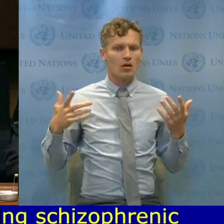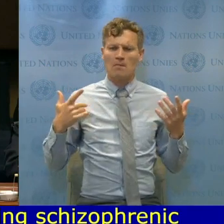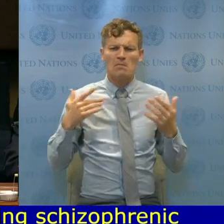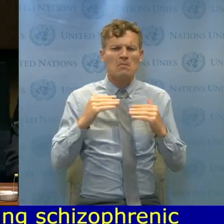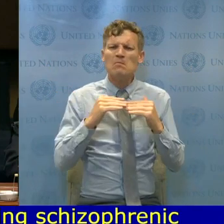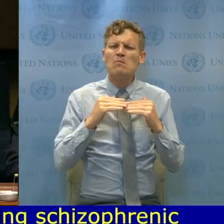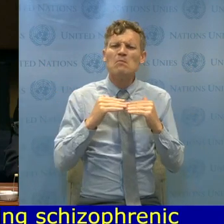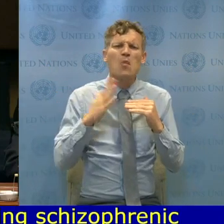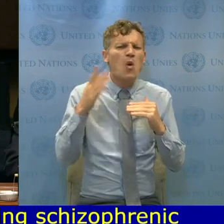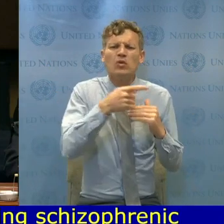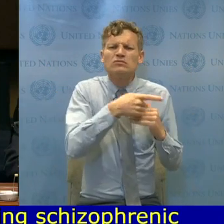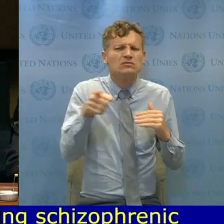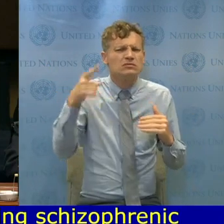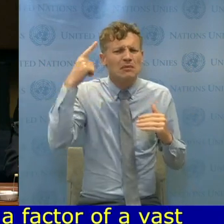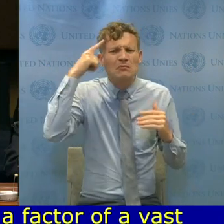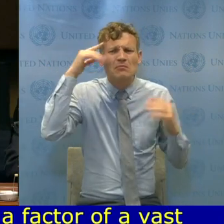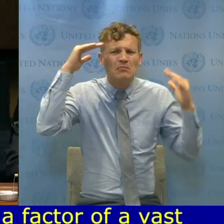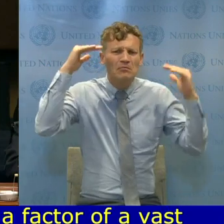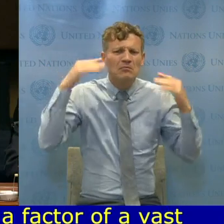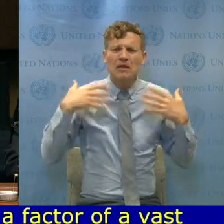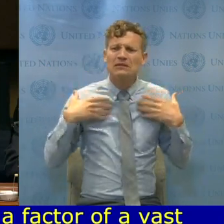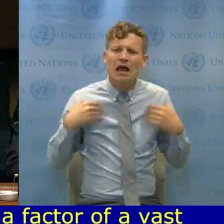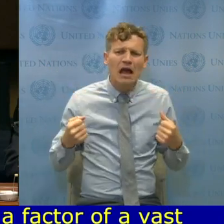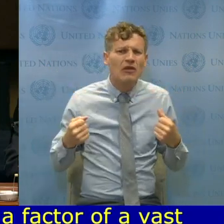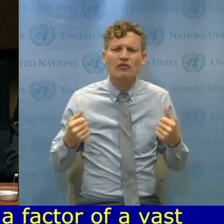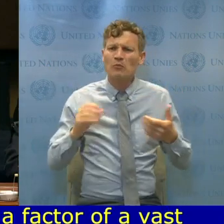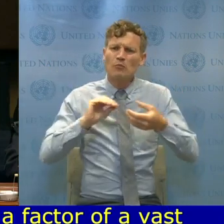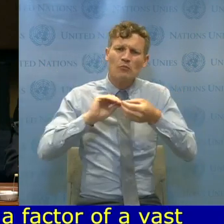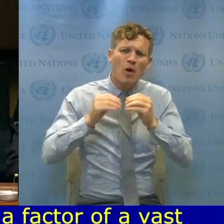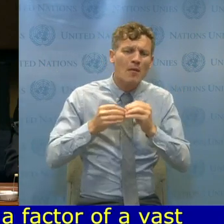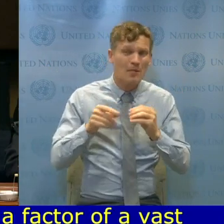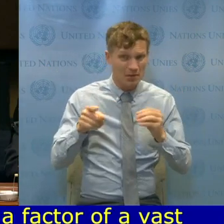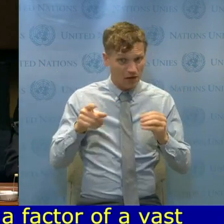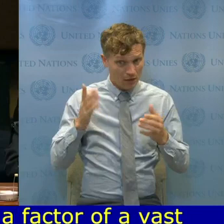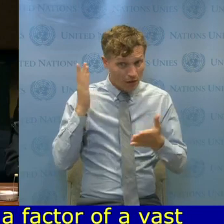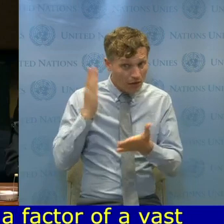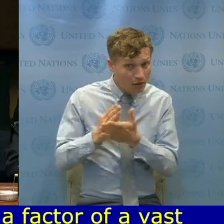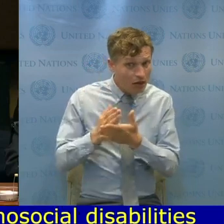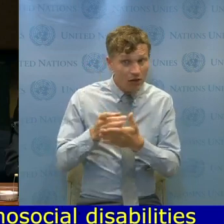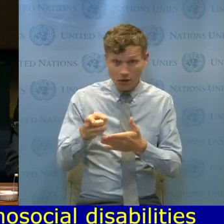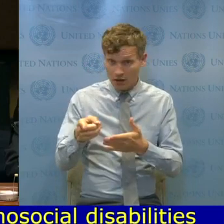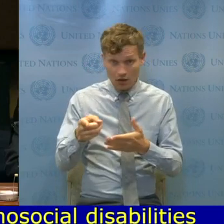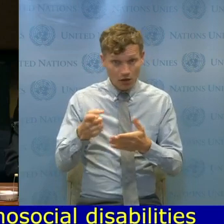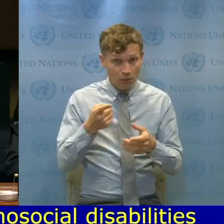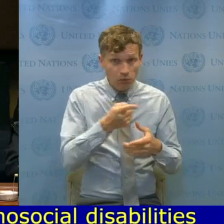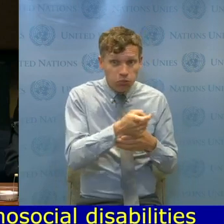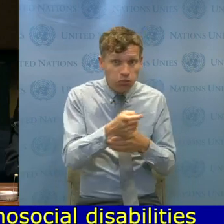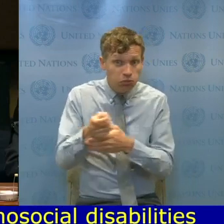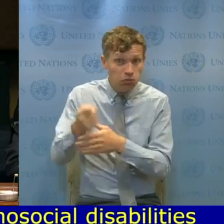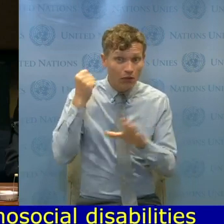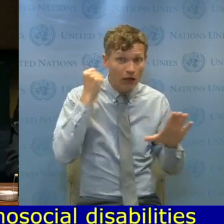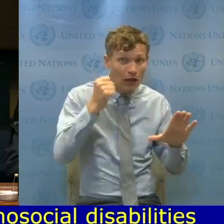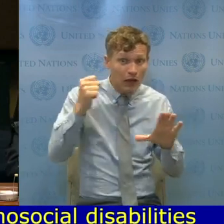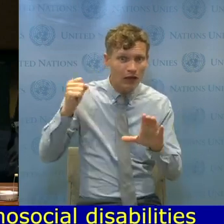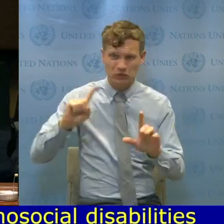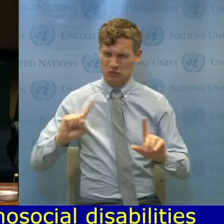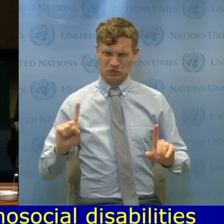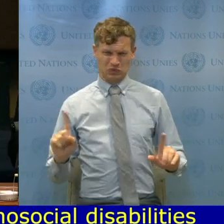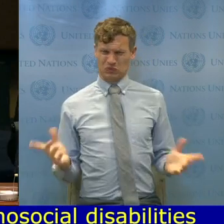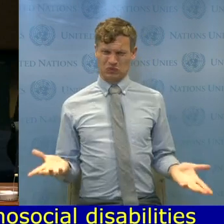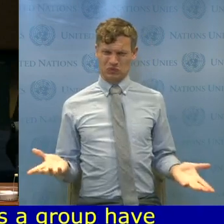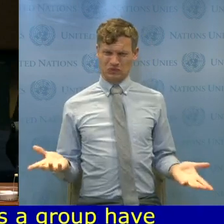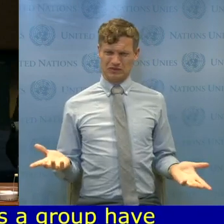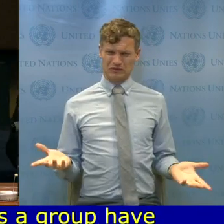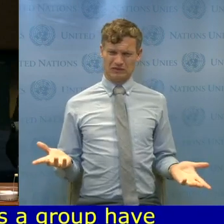as a group have become stigmatized as a target of hate by the general public. Such a stigma has led many persons